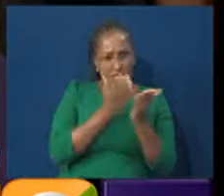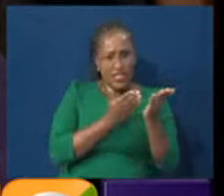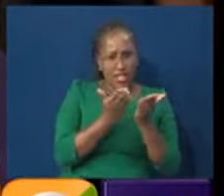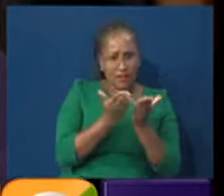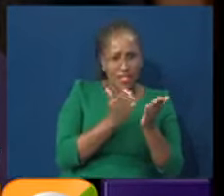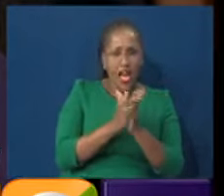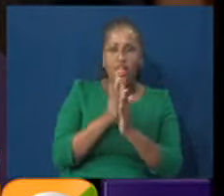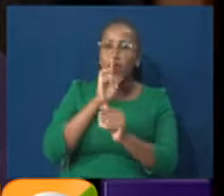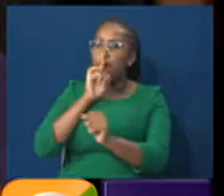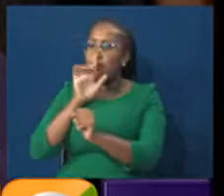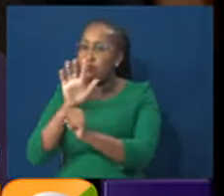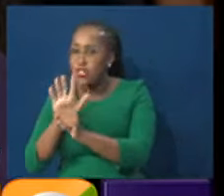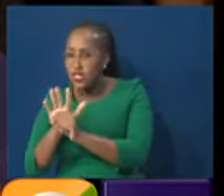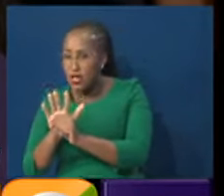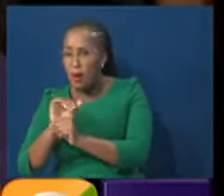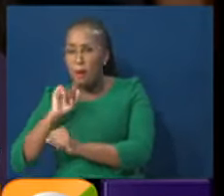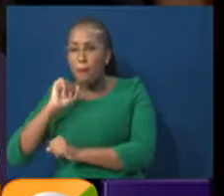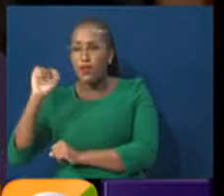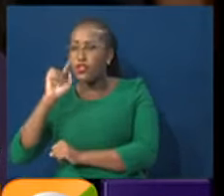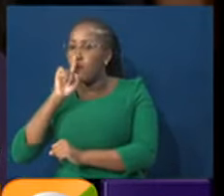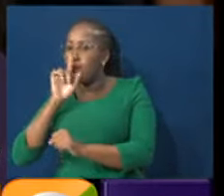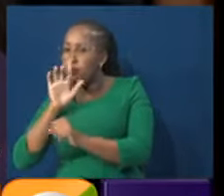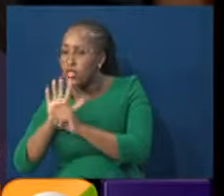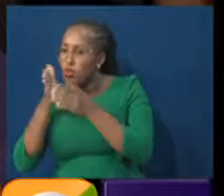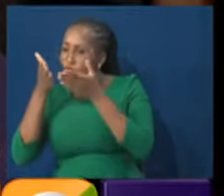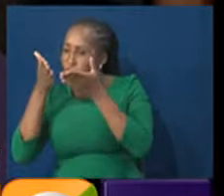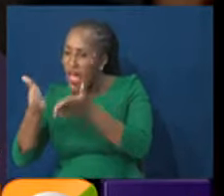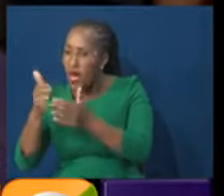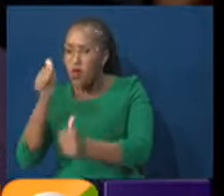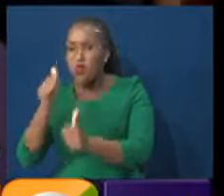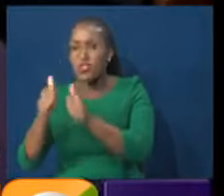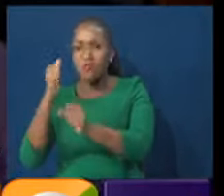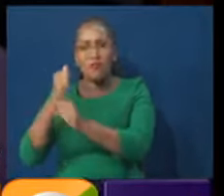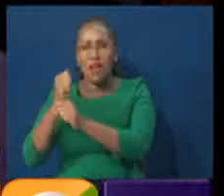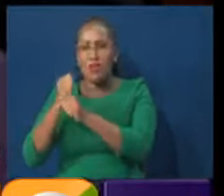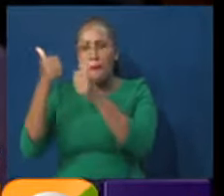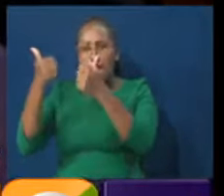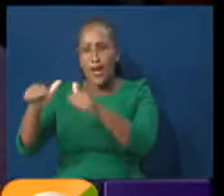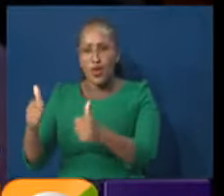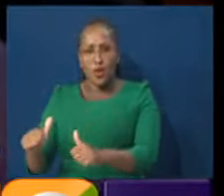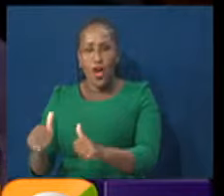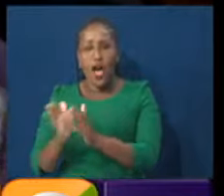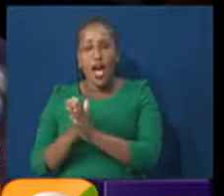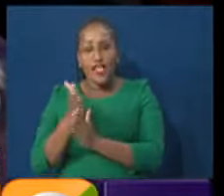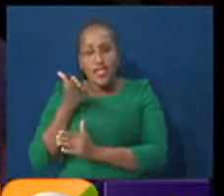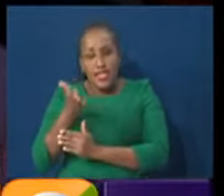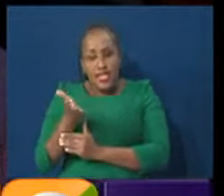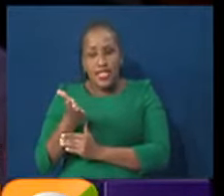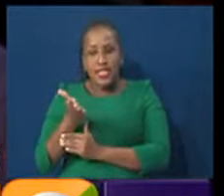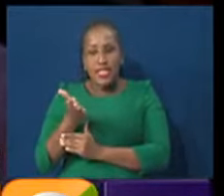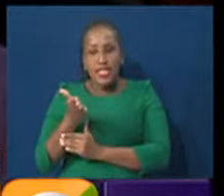promises. The promises, political promises, are there which have not been fulfilled. And these are the